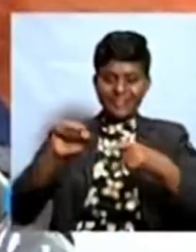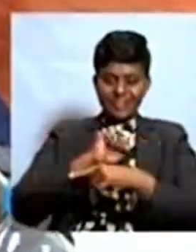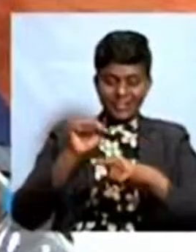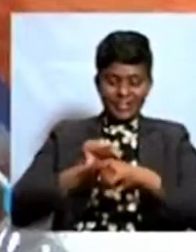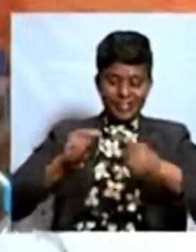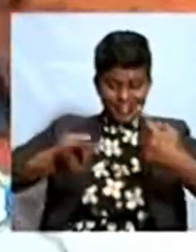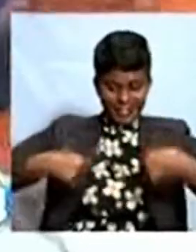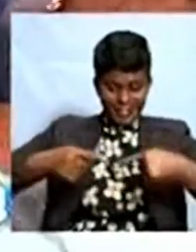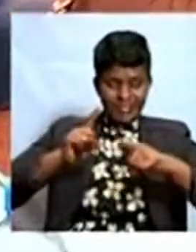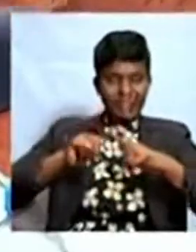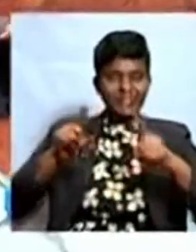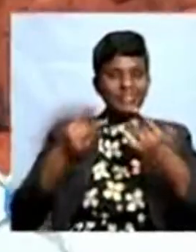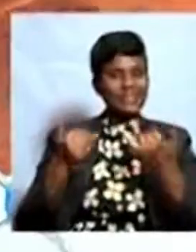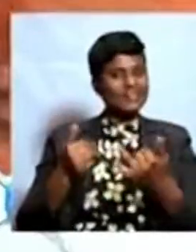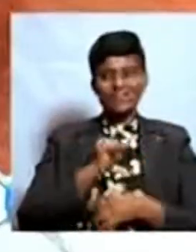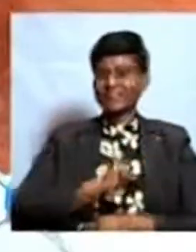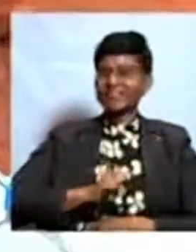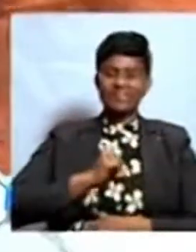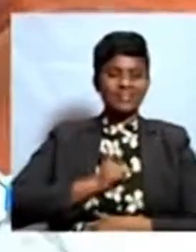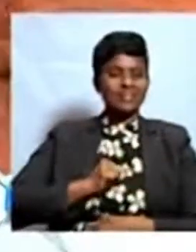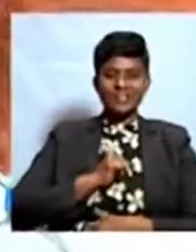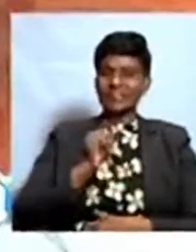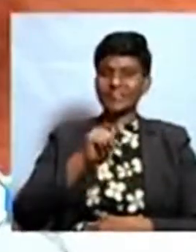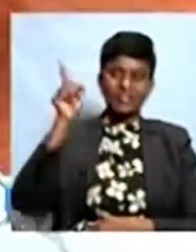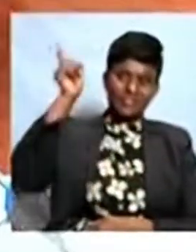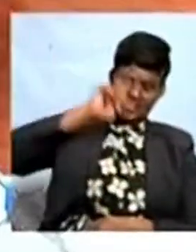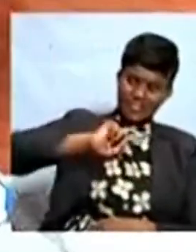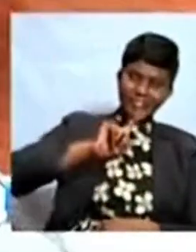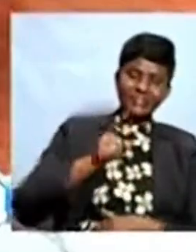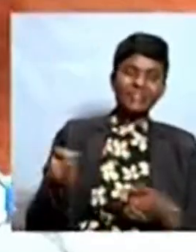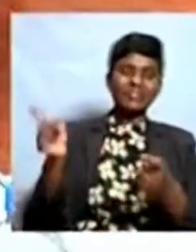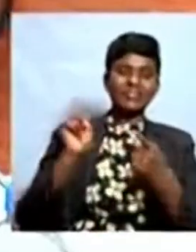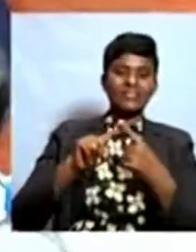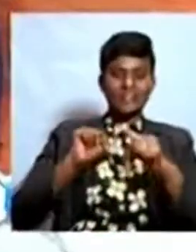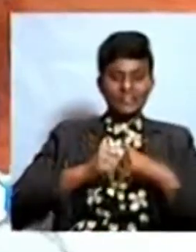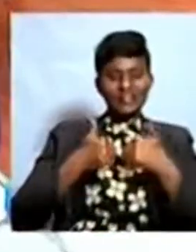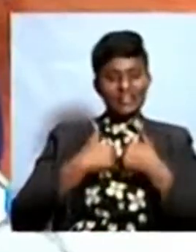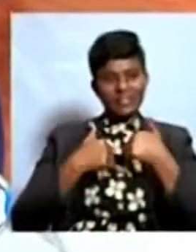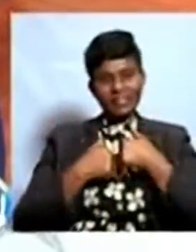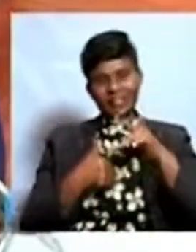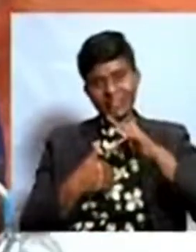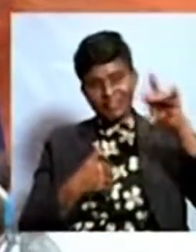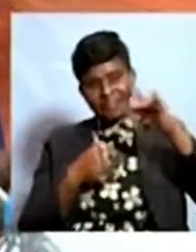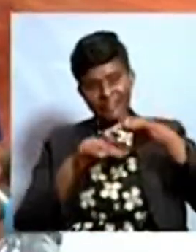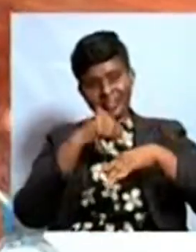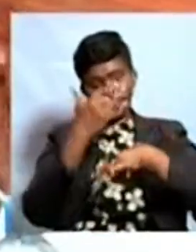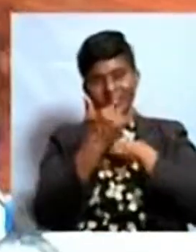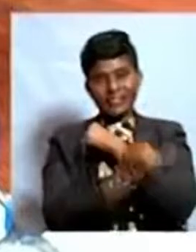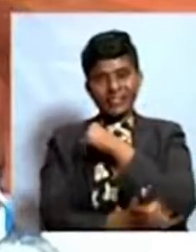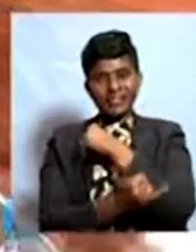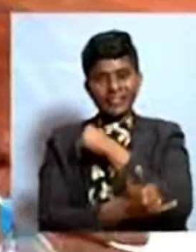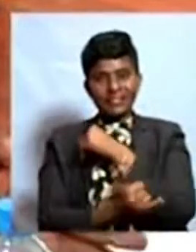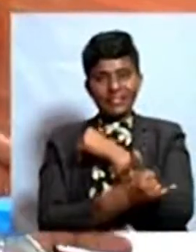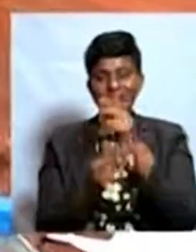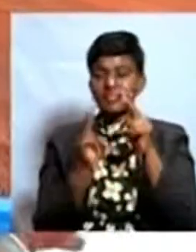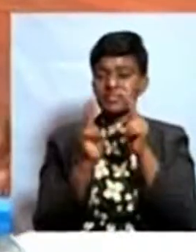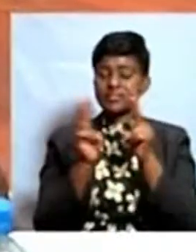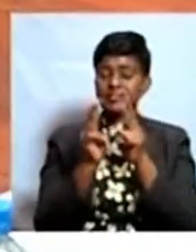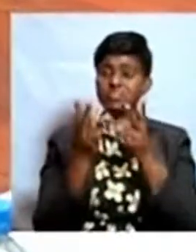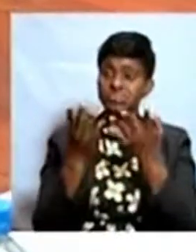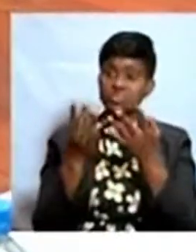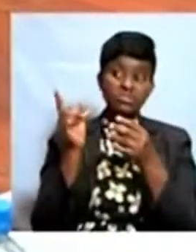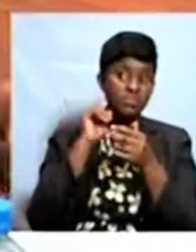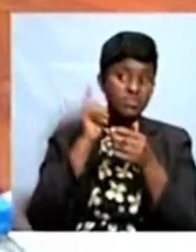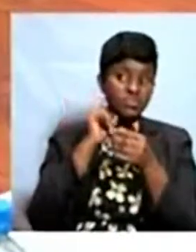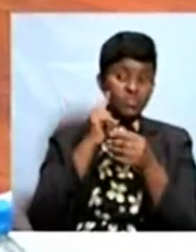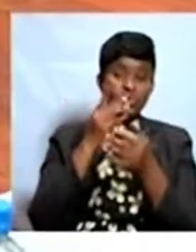and so on, but unfortunately it failed until we had to go out of the country. So it's very gratifying to